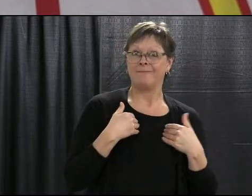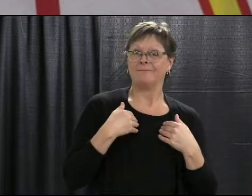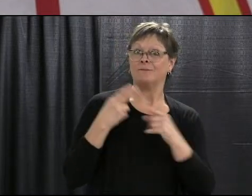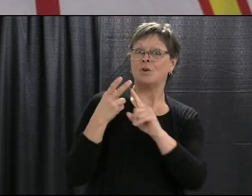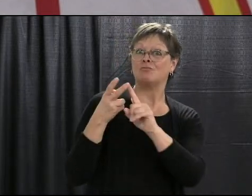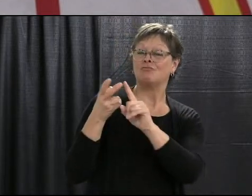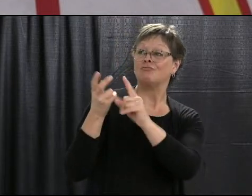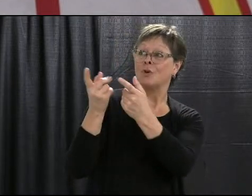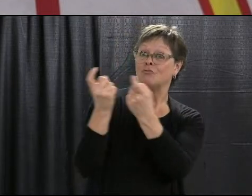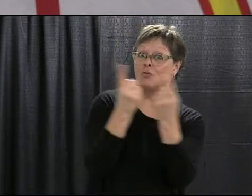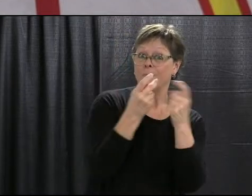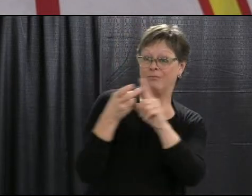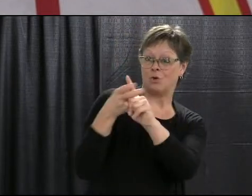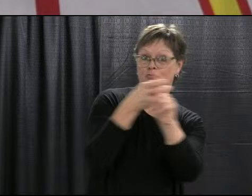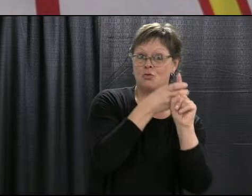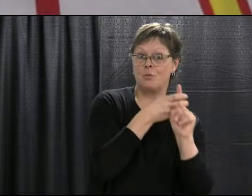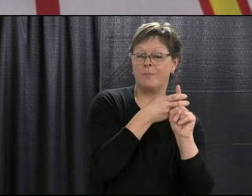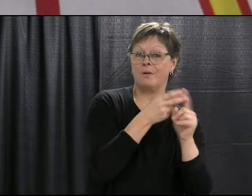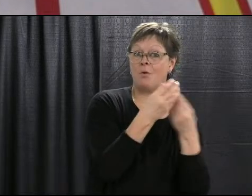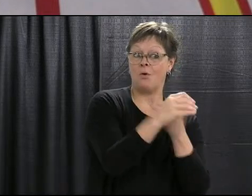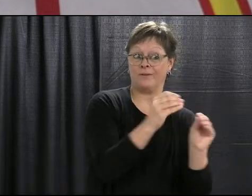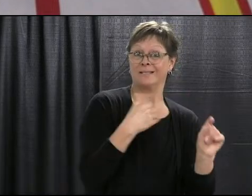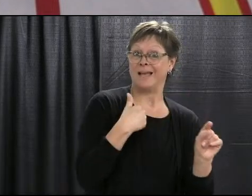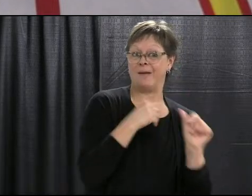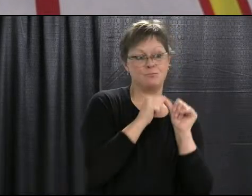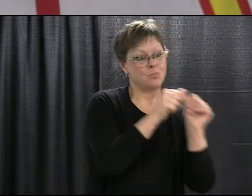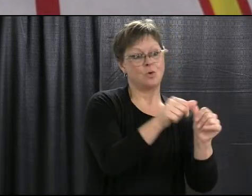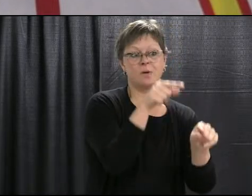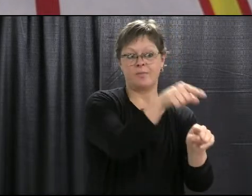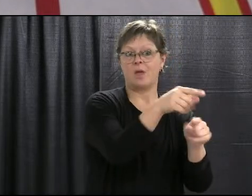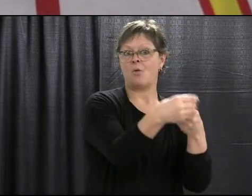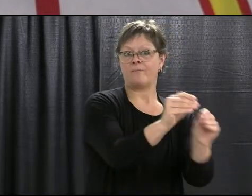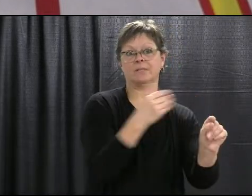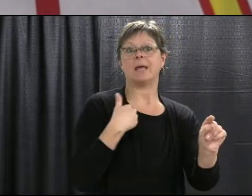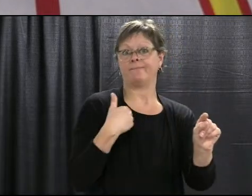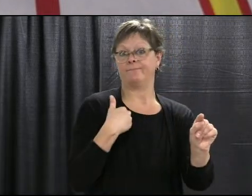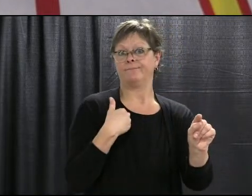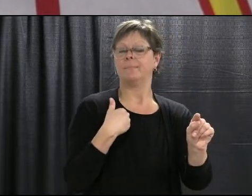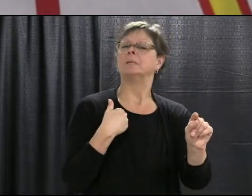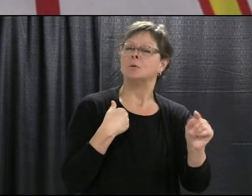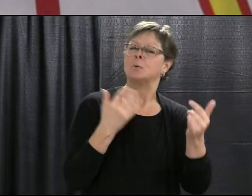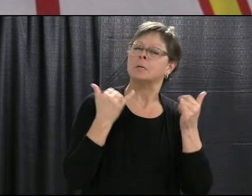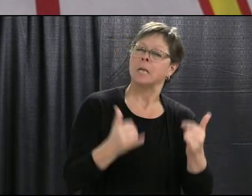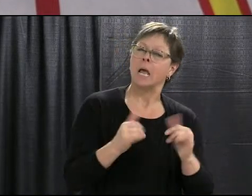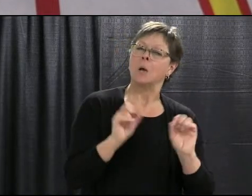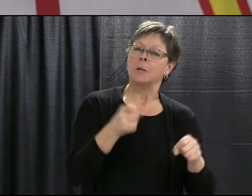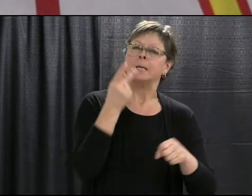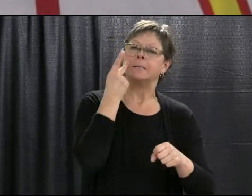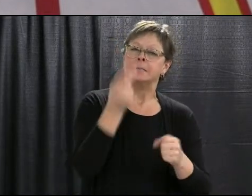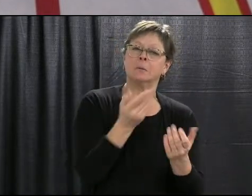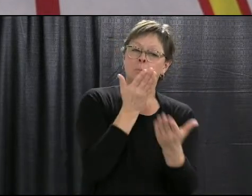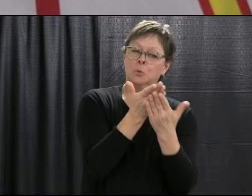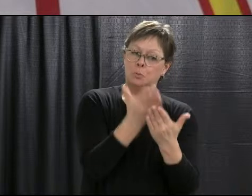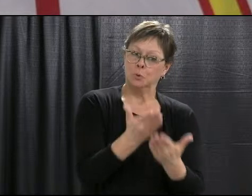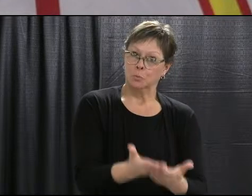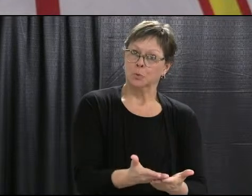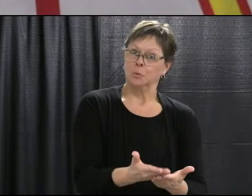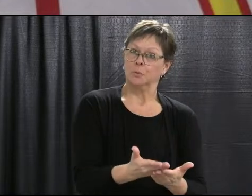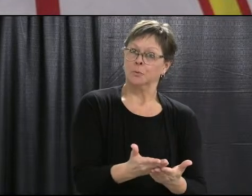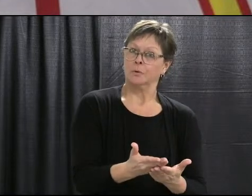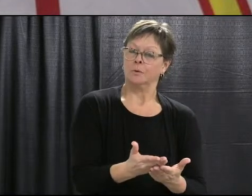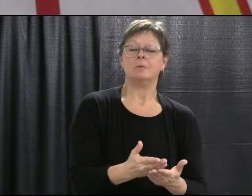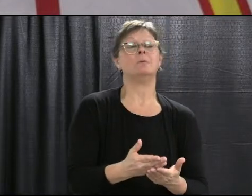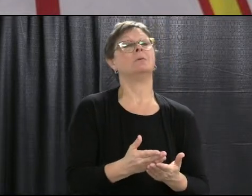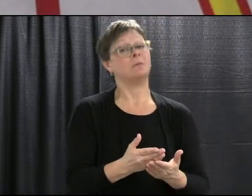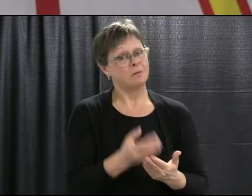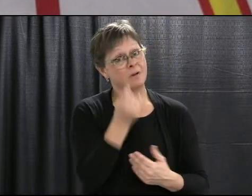our department. All of these things are starting to show results. I will celebrate the